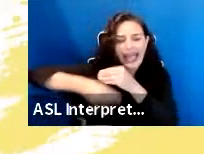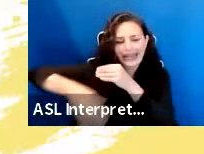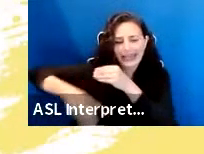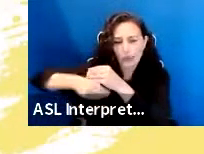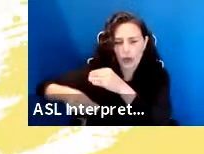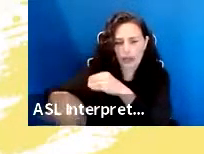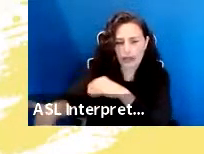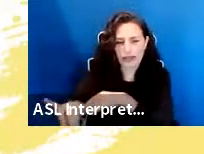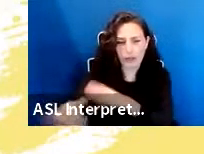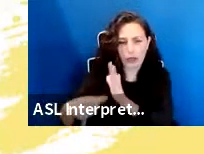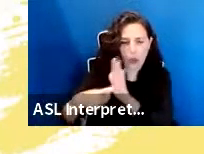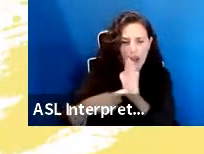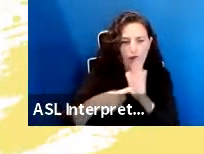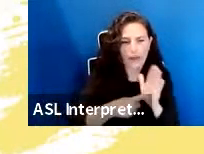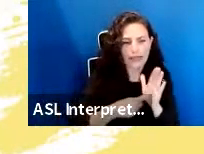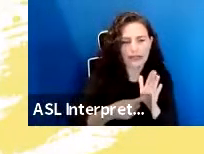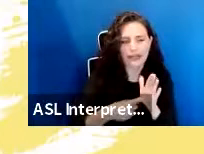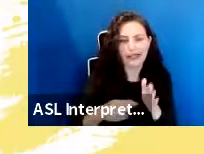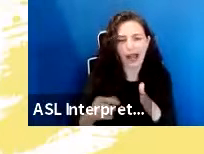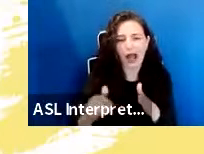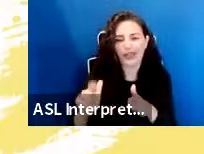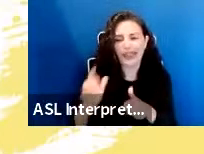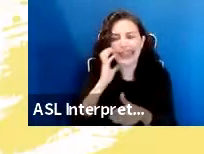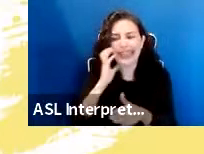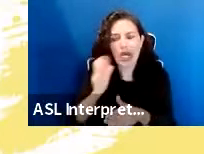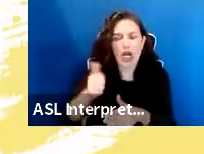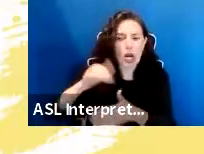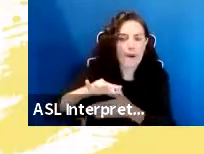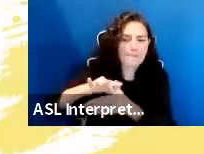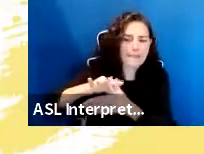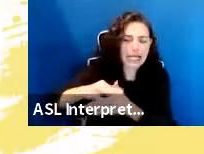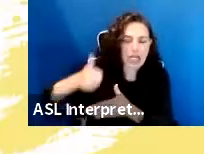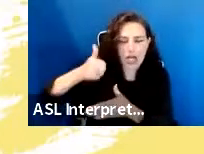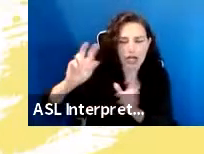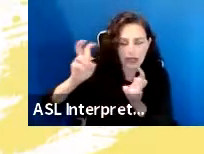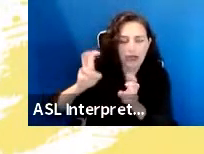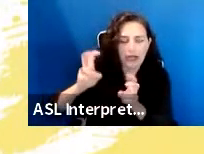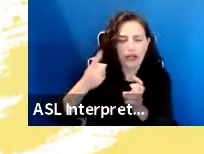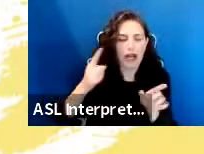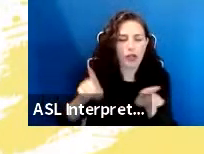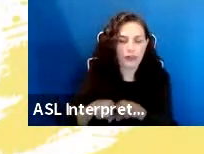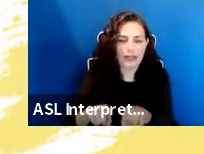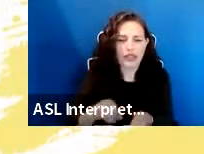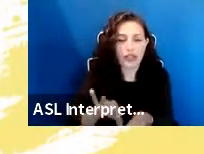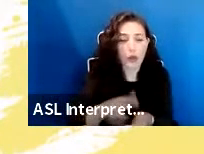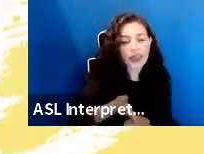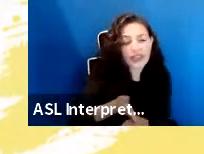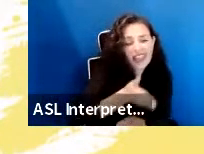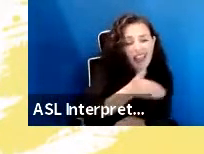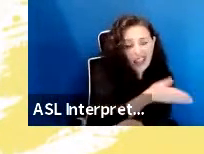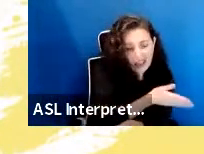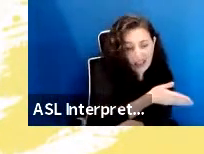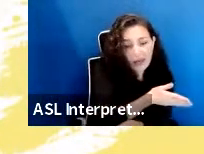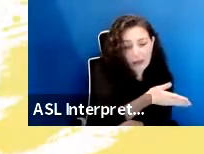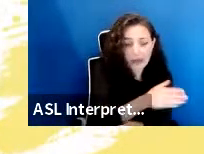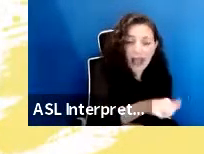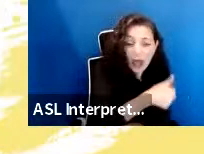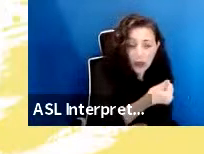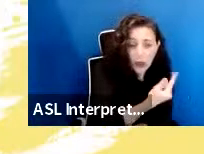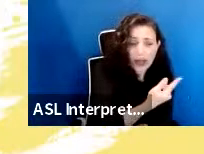meatier contracts where you are paying our members. There's no